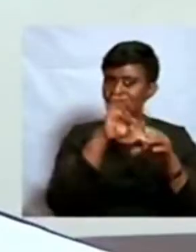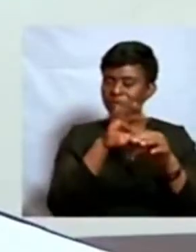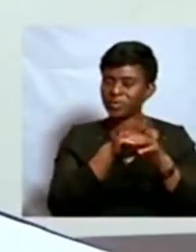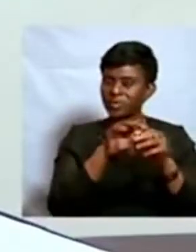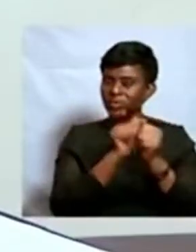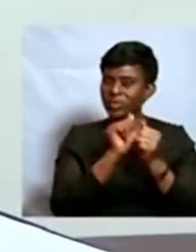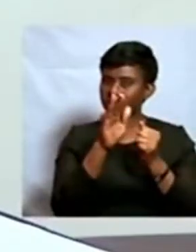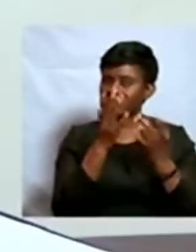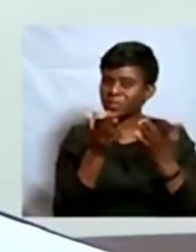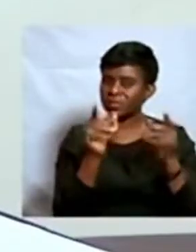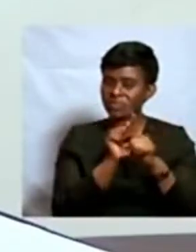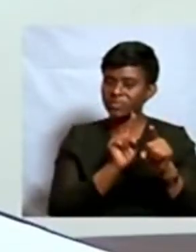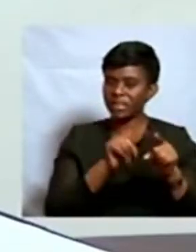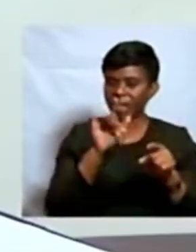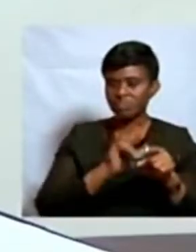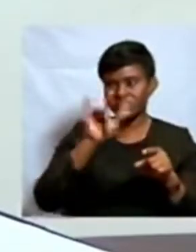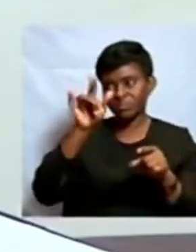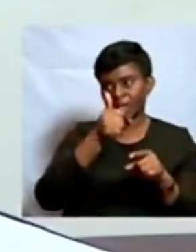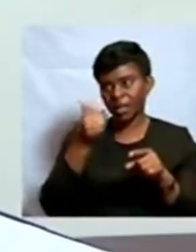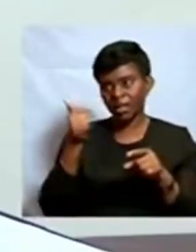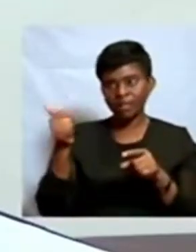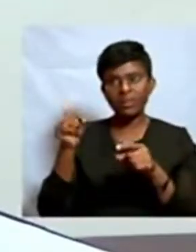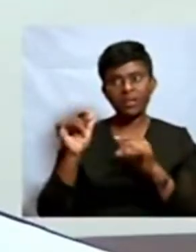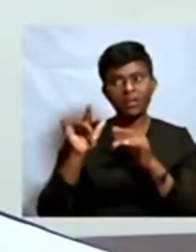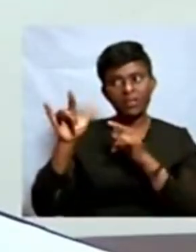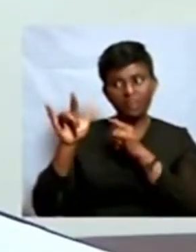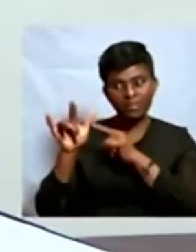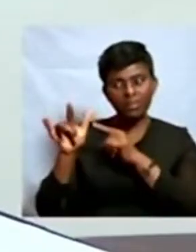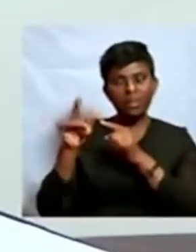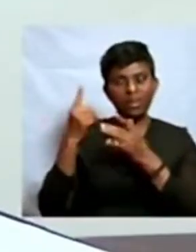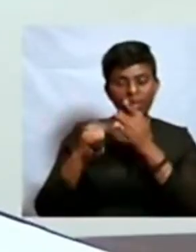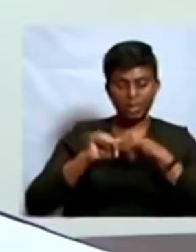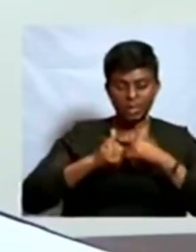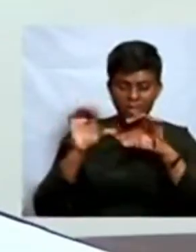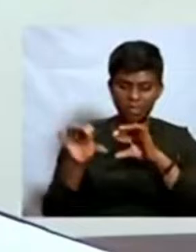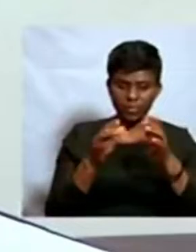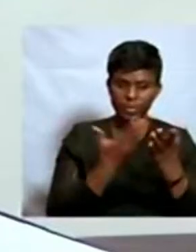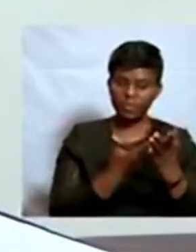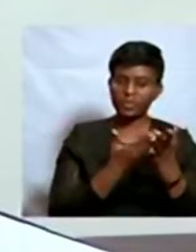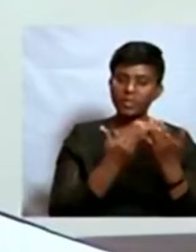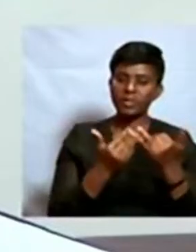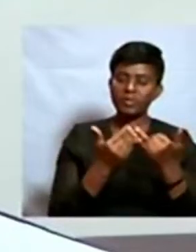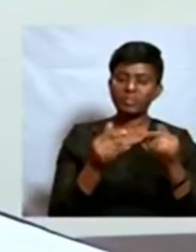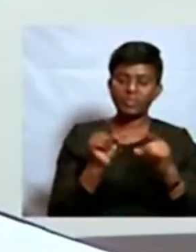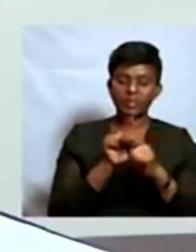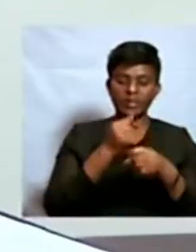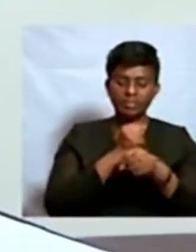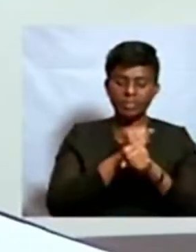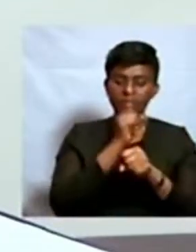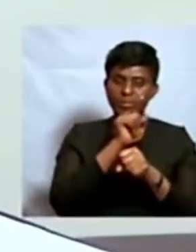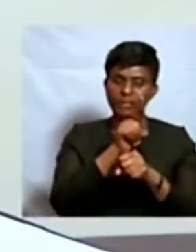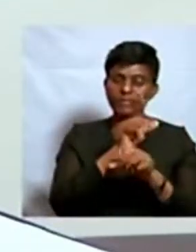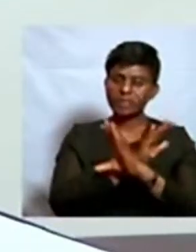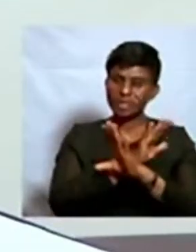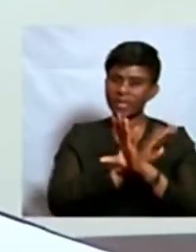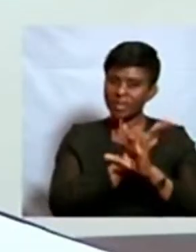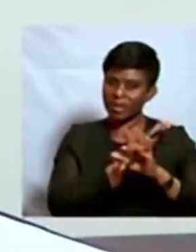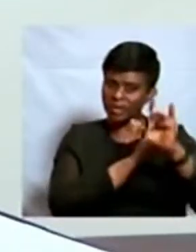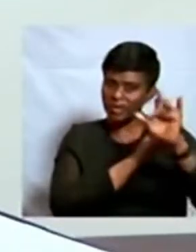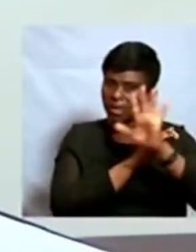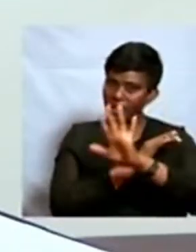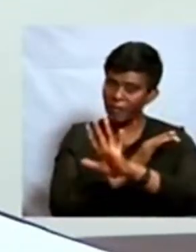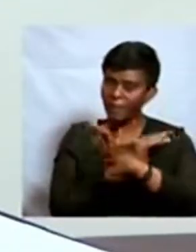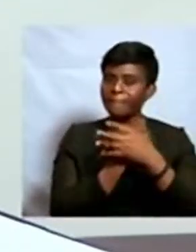feet. They go to another carrier. So what we are doing here, by making sure that Zambia Airways is